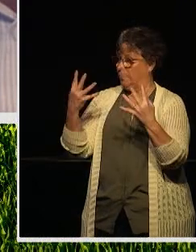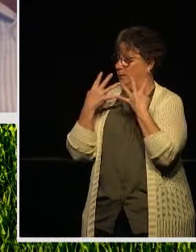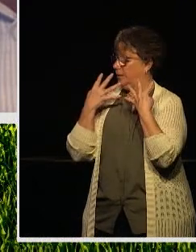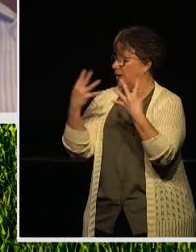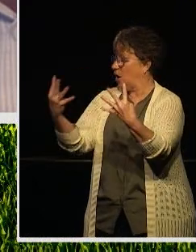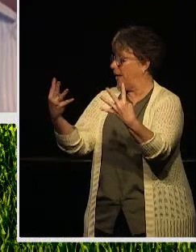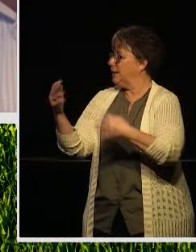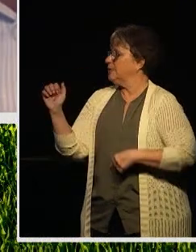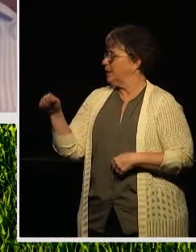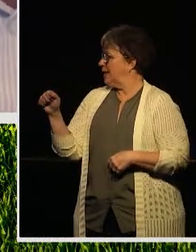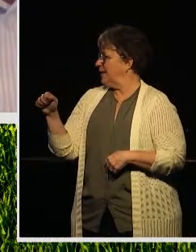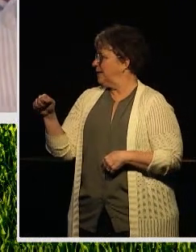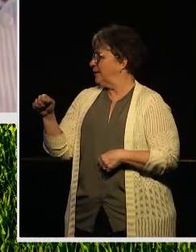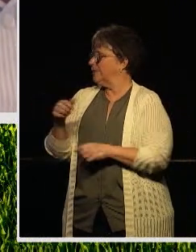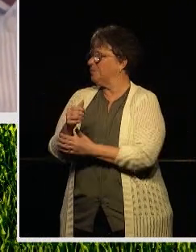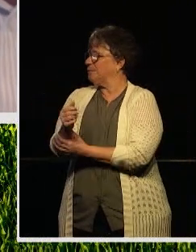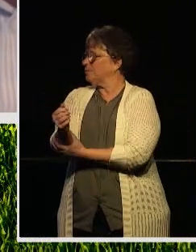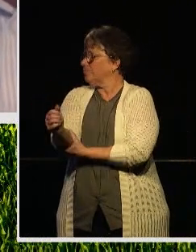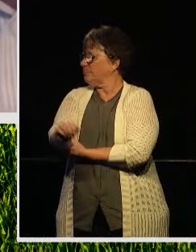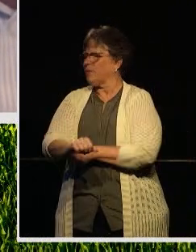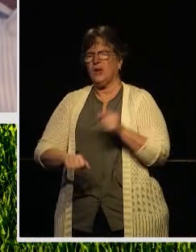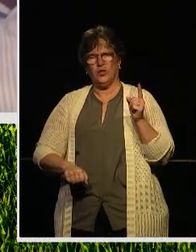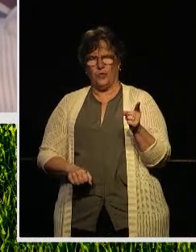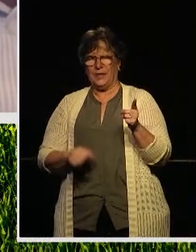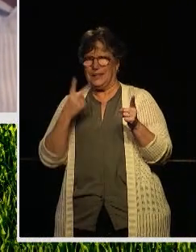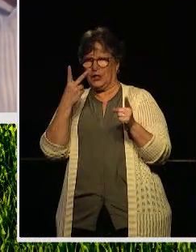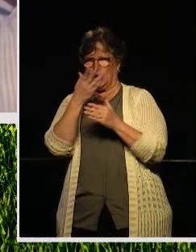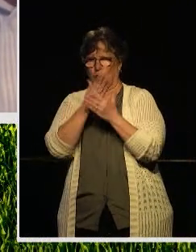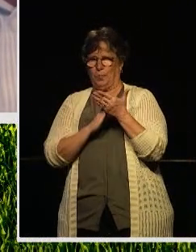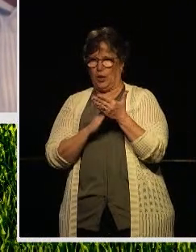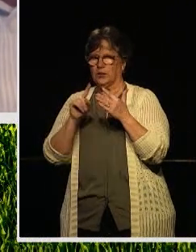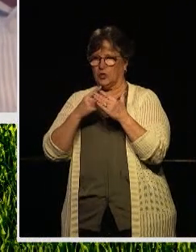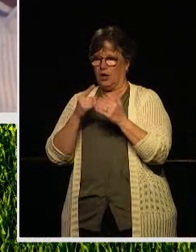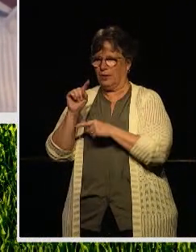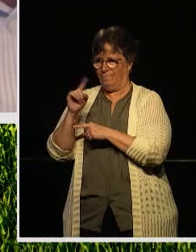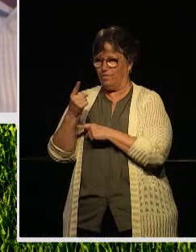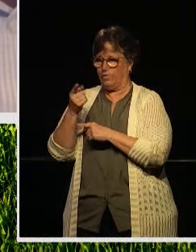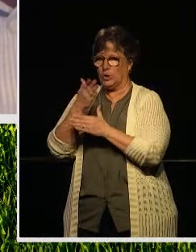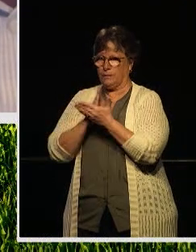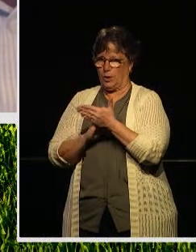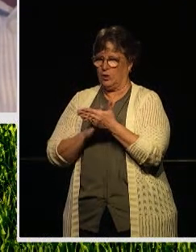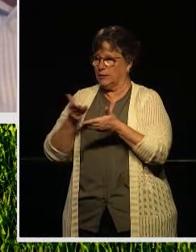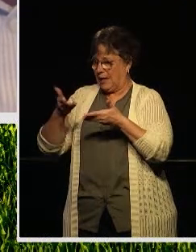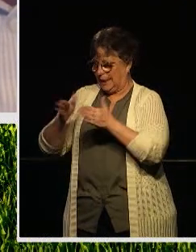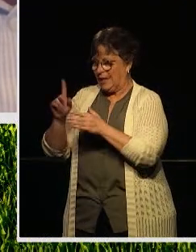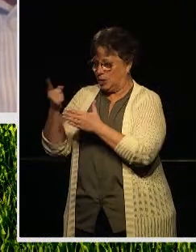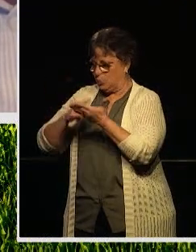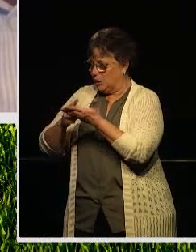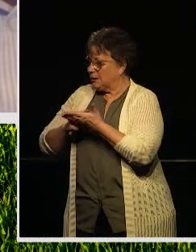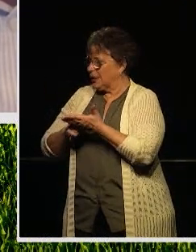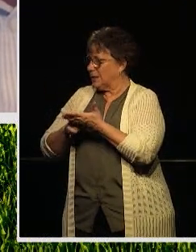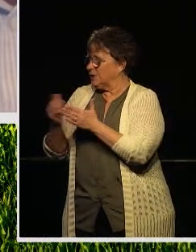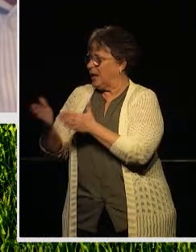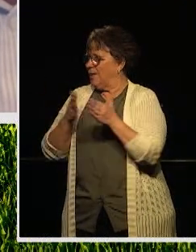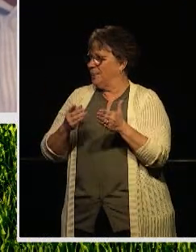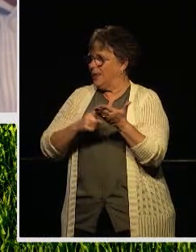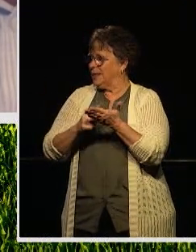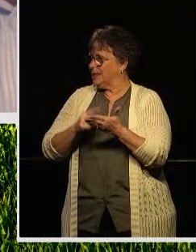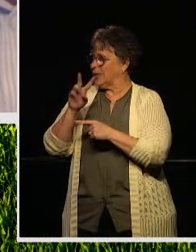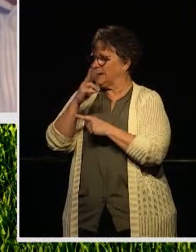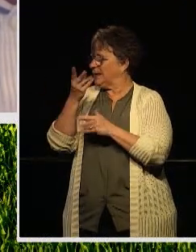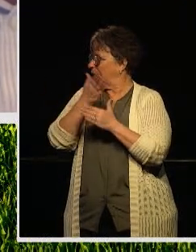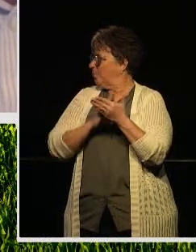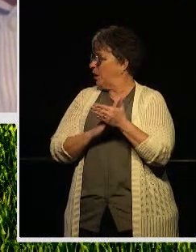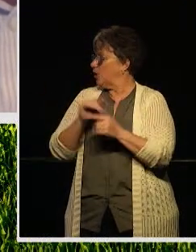Yes. So this is kind of a two-parter, so I'll start with the first part and let you guys discuss and then come back to the second part.